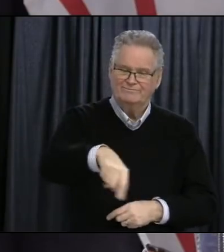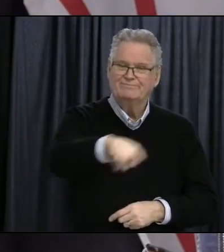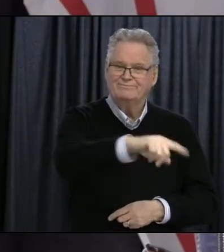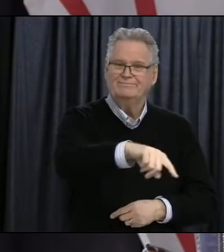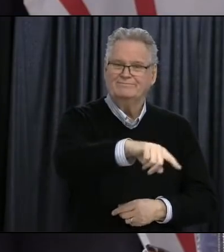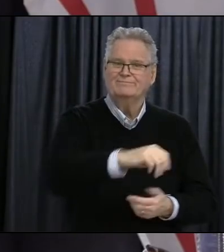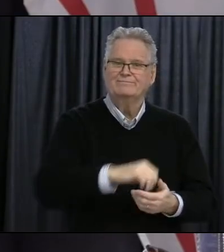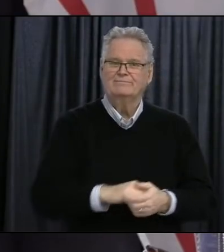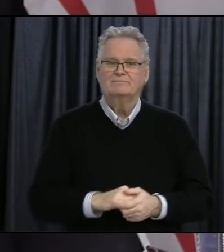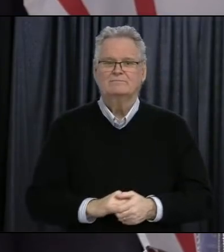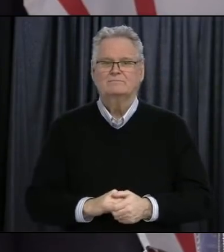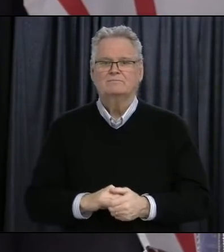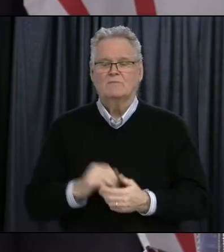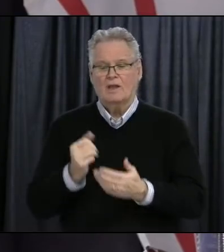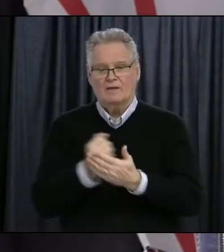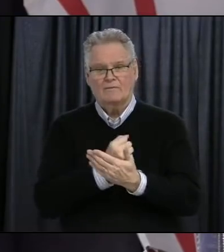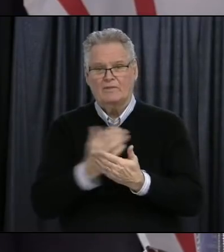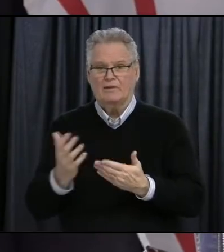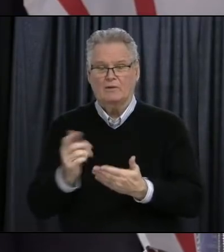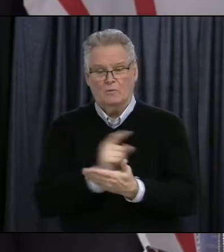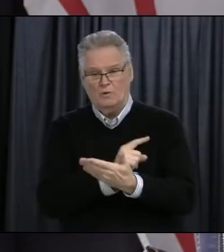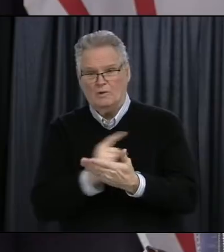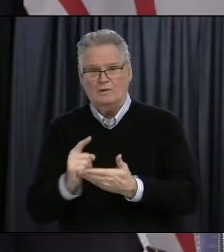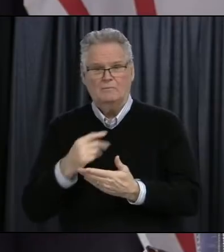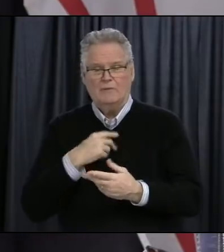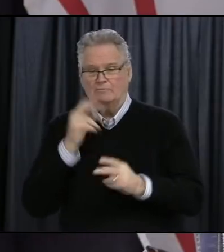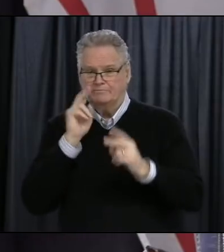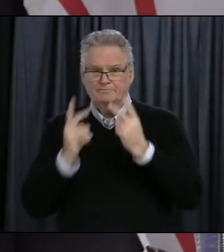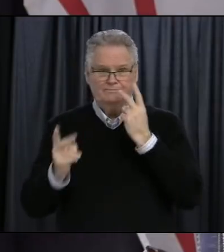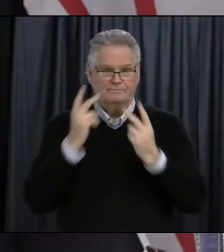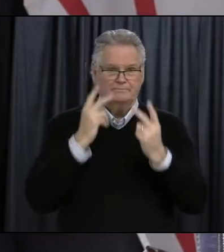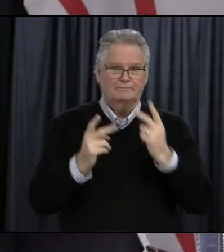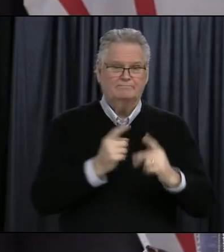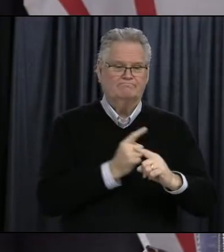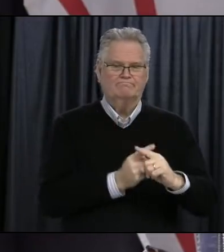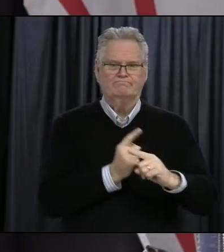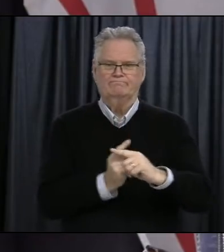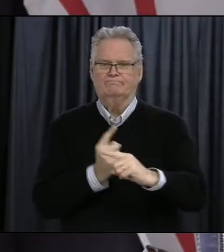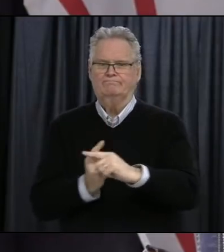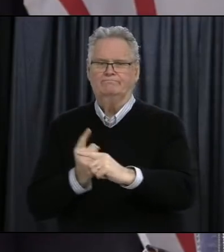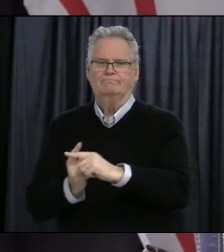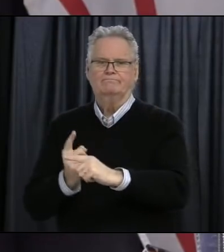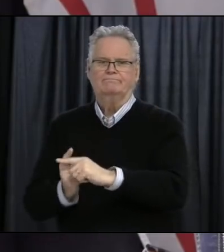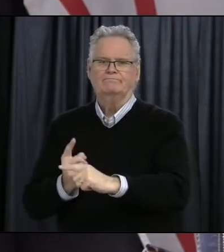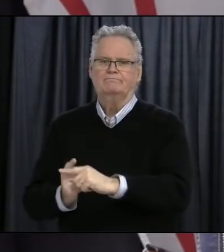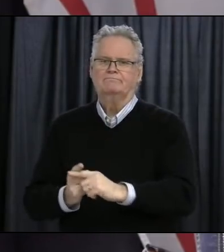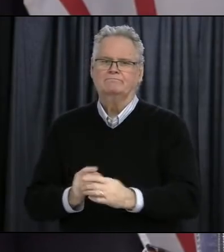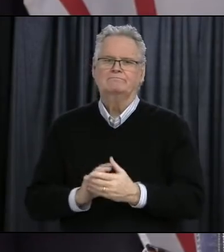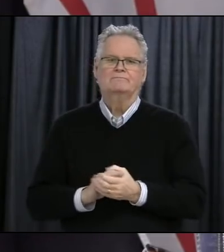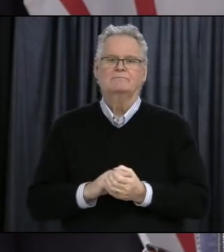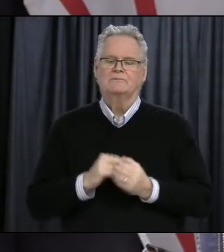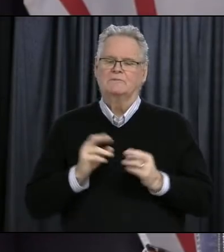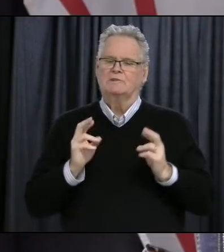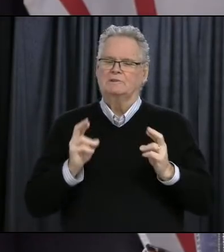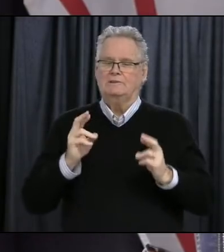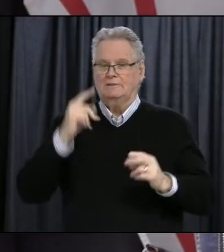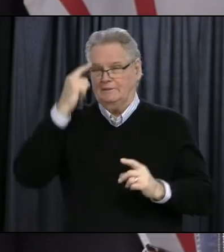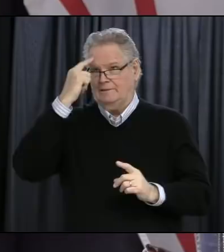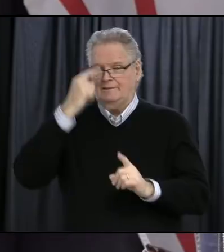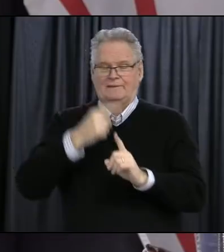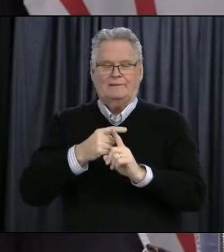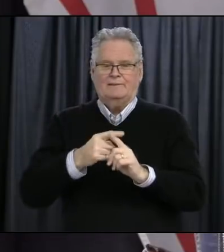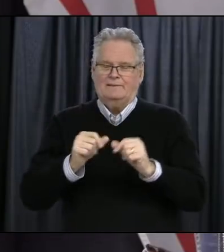momentum. I feel optimistic about the weeks ahead, and I hope you do too. 1 year later, the pandemic has taught us all